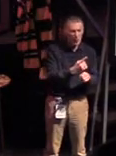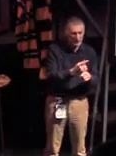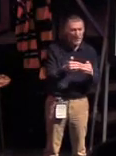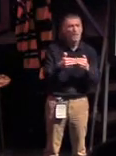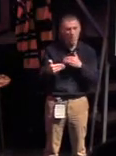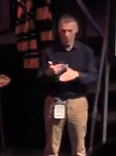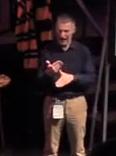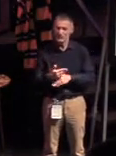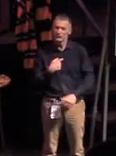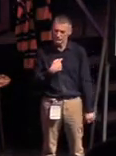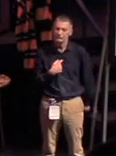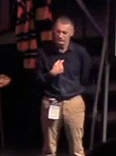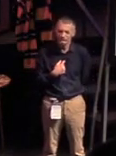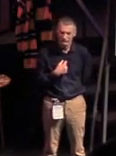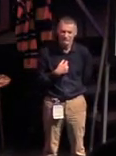action. So I'd like to